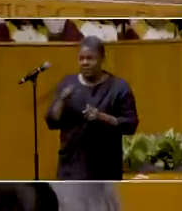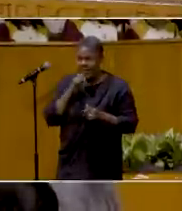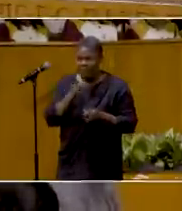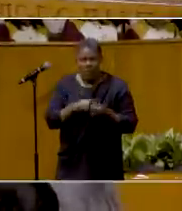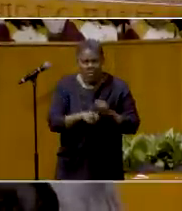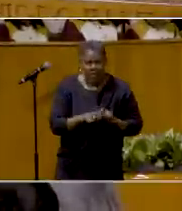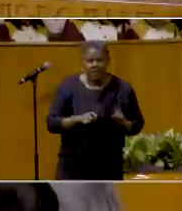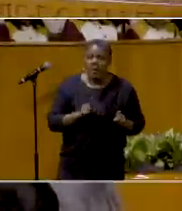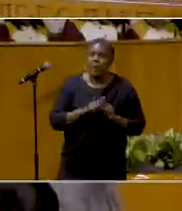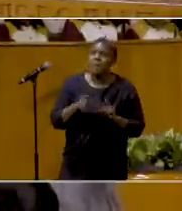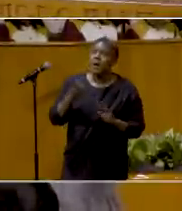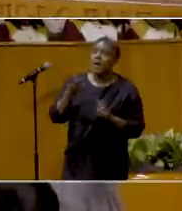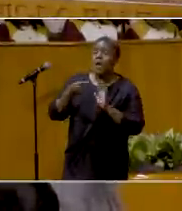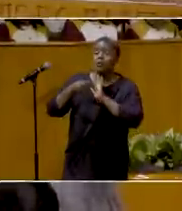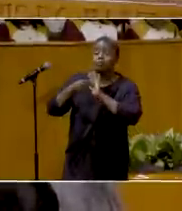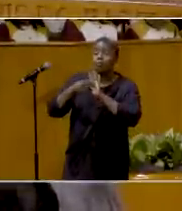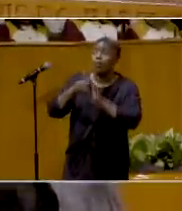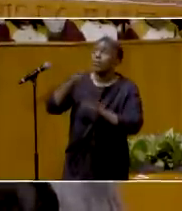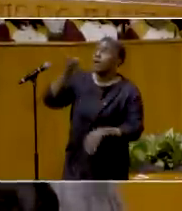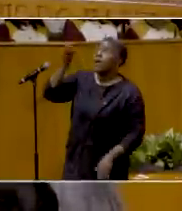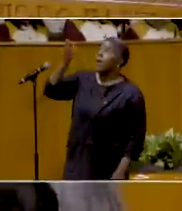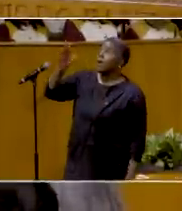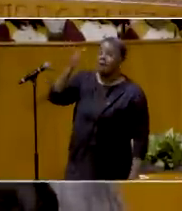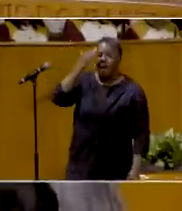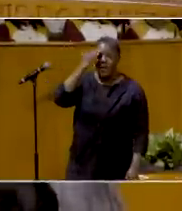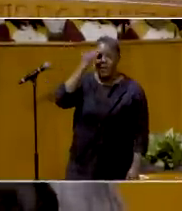But it shows that God knows.